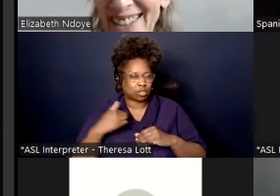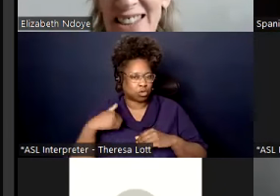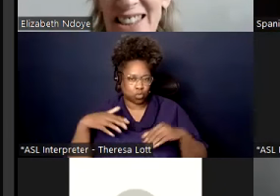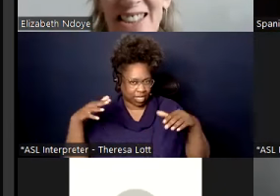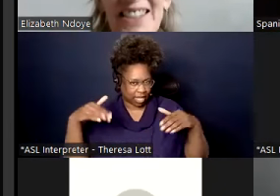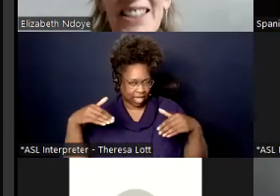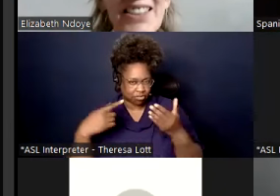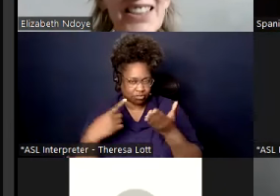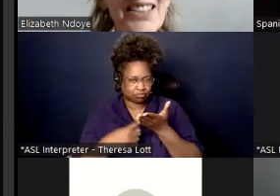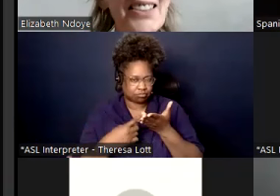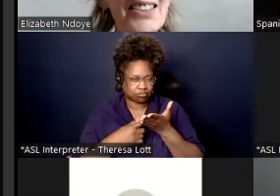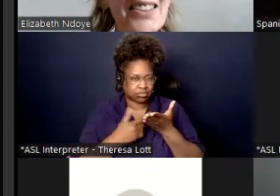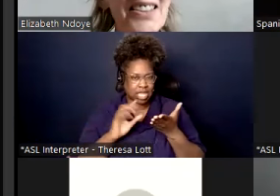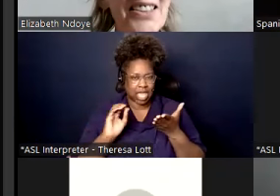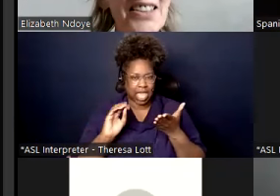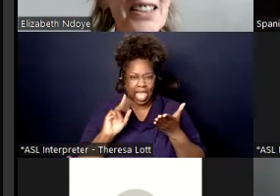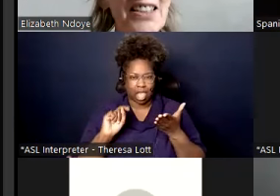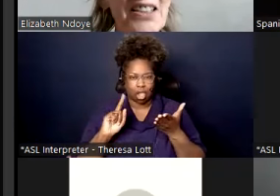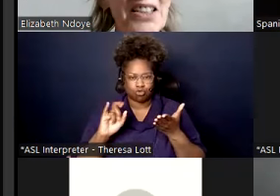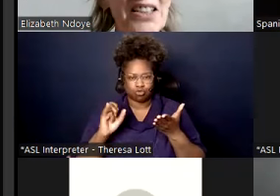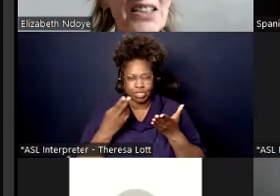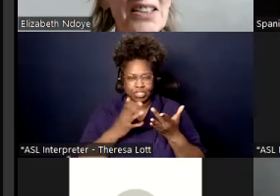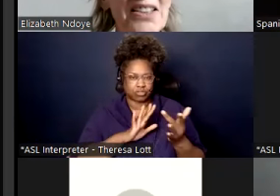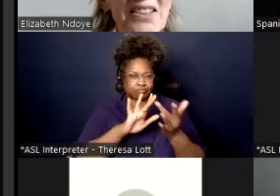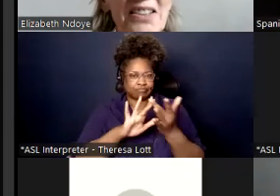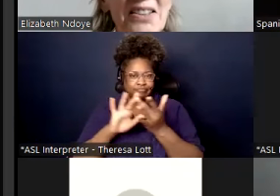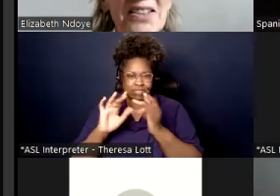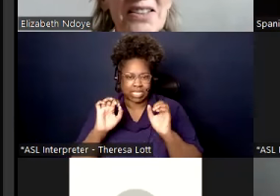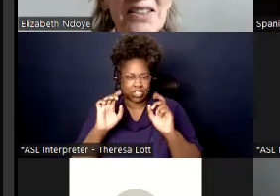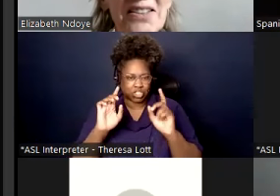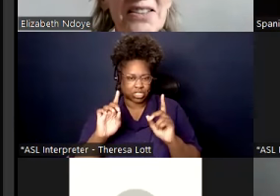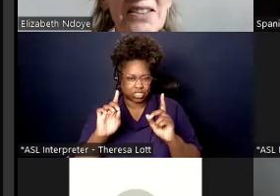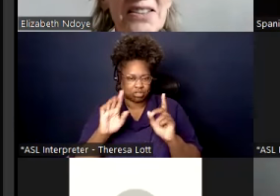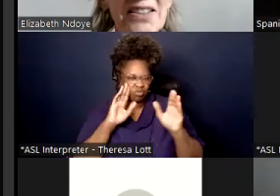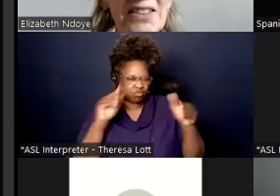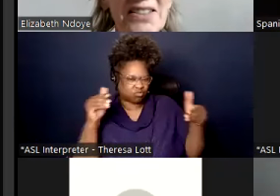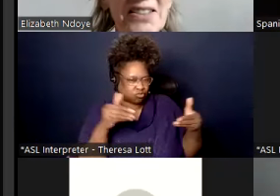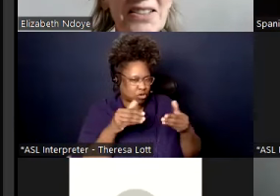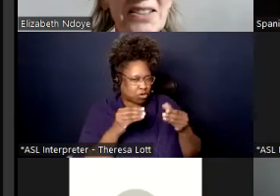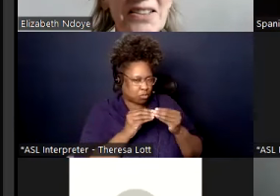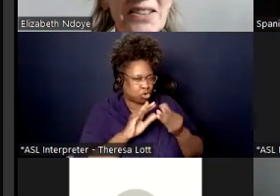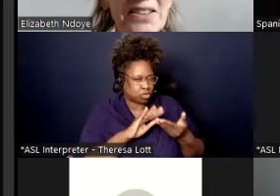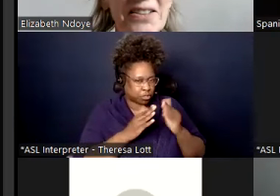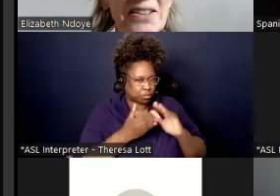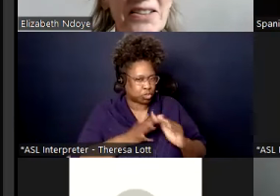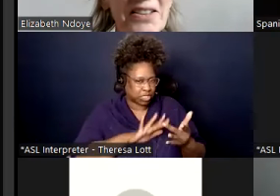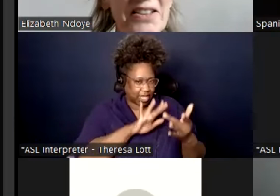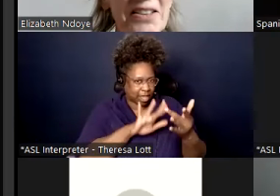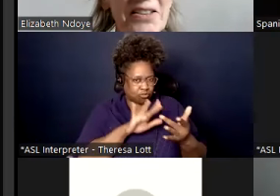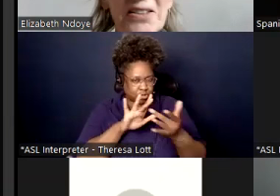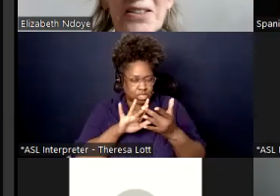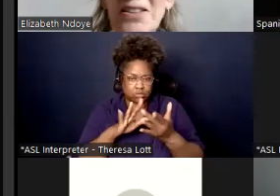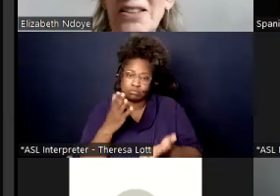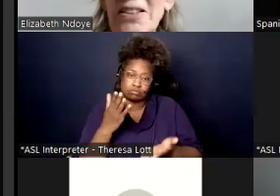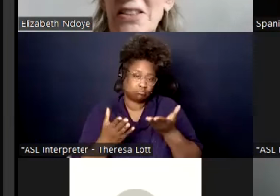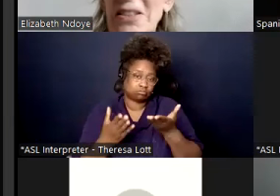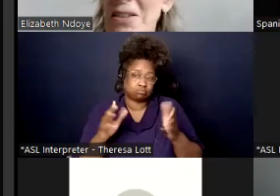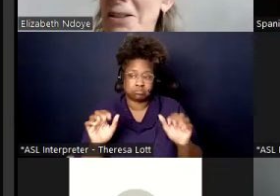many of our outreach, education, and capacity building, sort of more on the community outreach side of things. So maybe we could talk about.